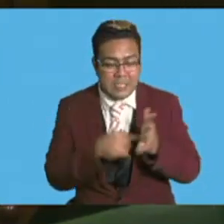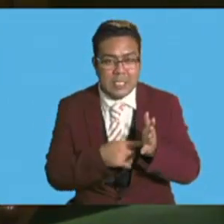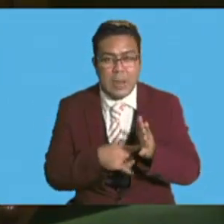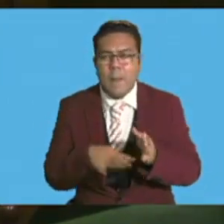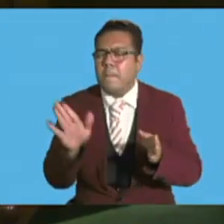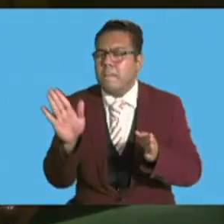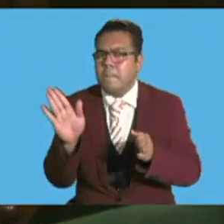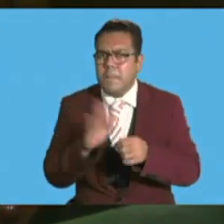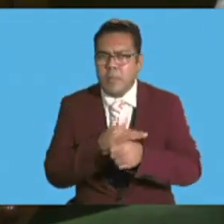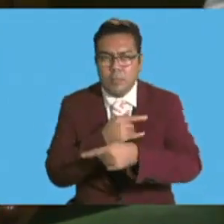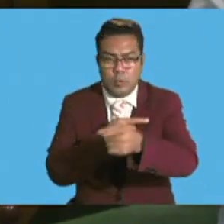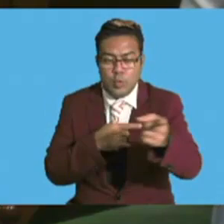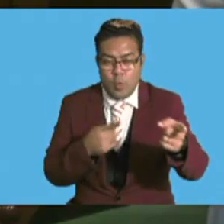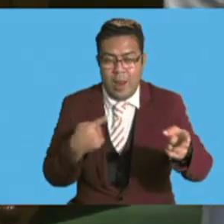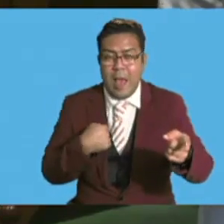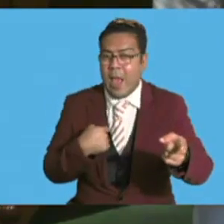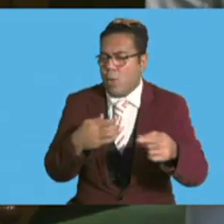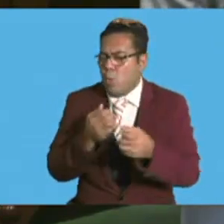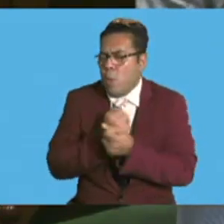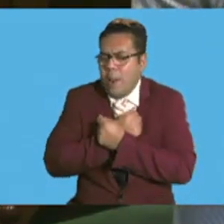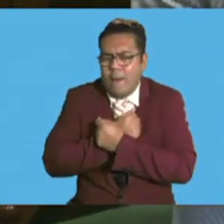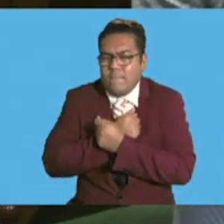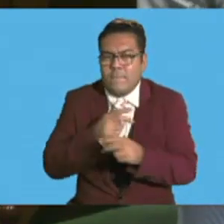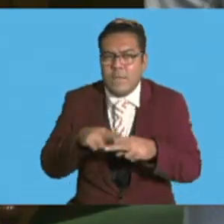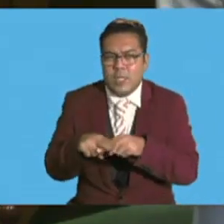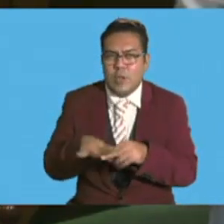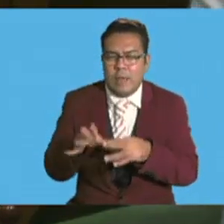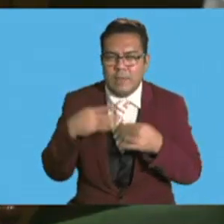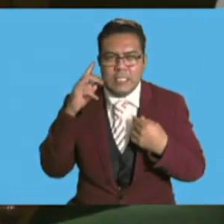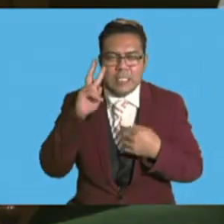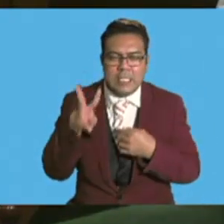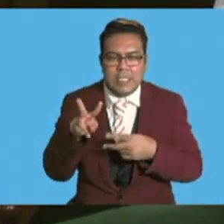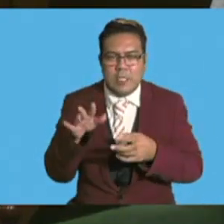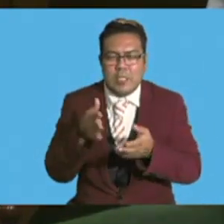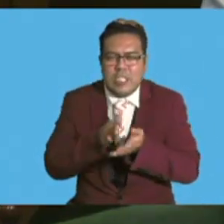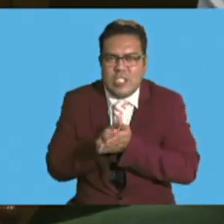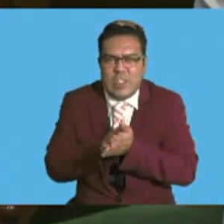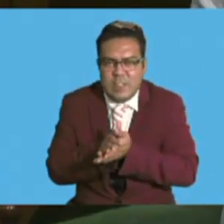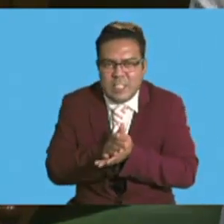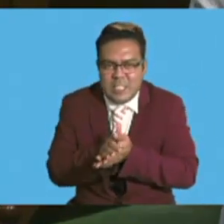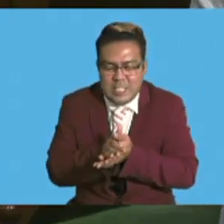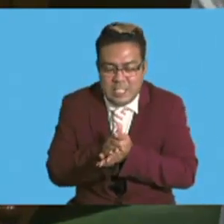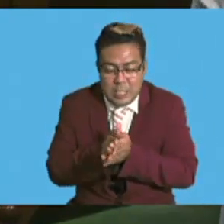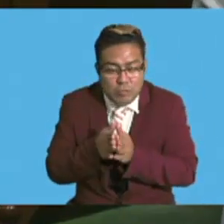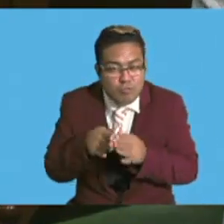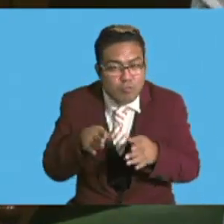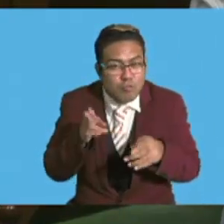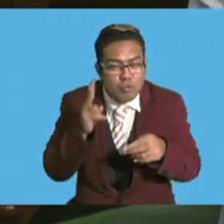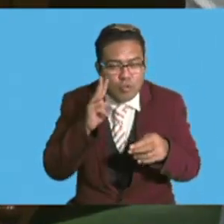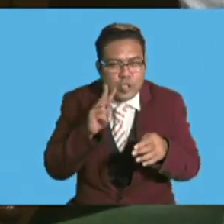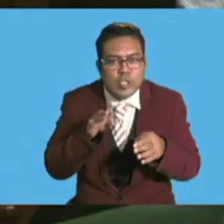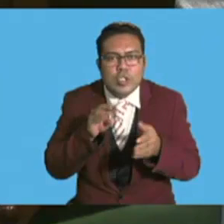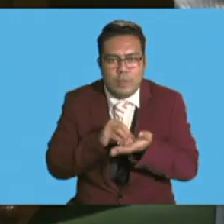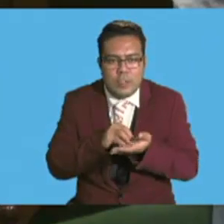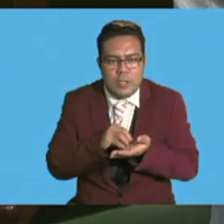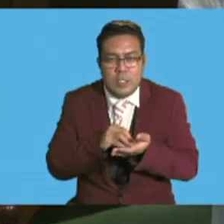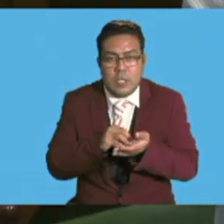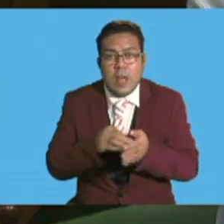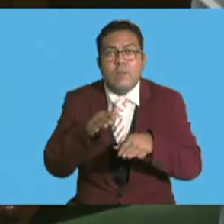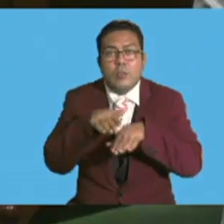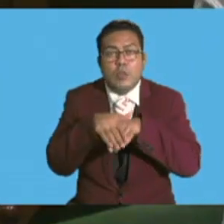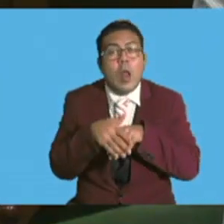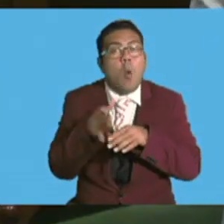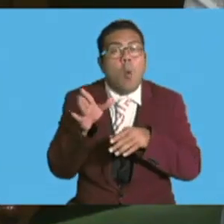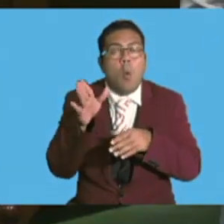love Fiji, who volunteer their time because they see a vision of selfless service. These men and women of FEMAT remind me of the Hippocratic